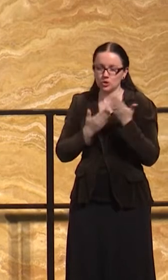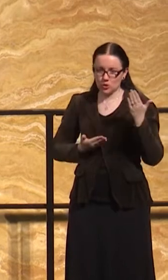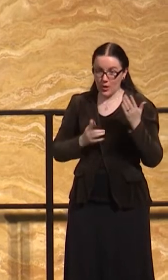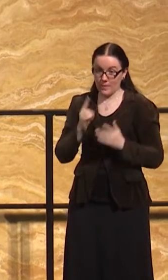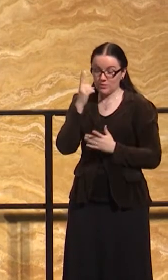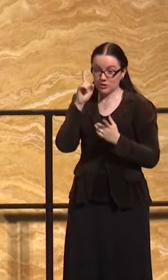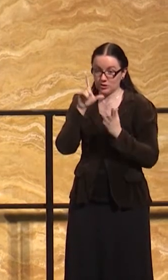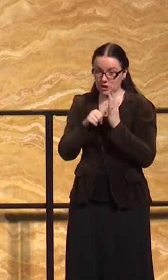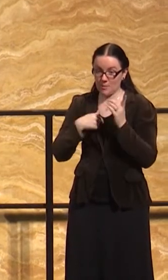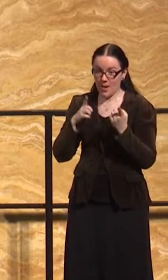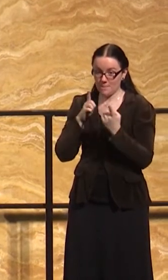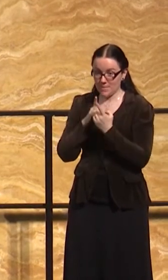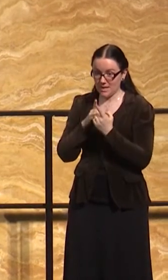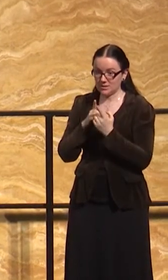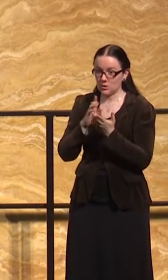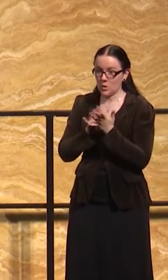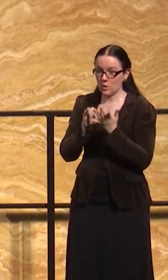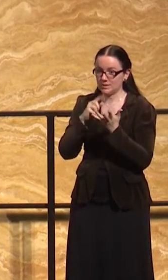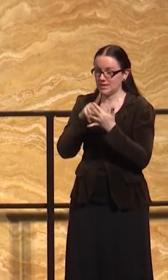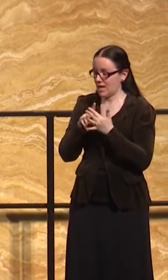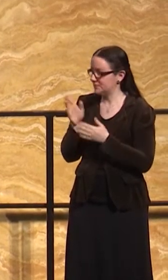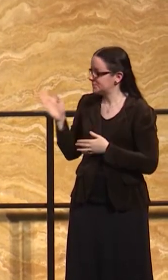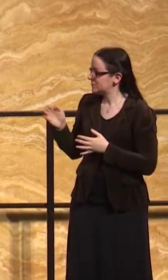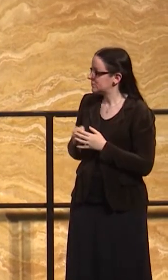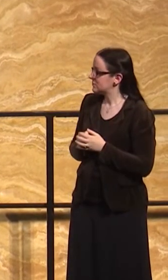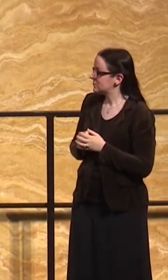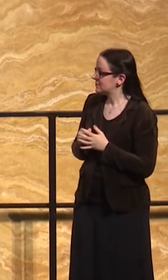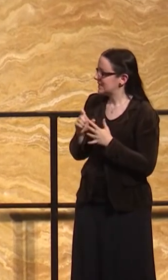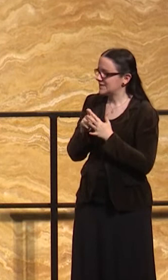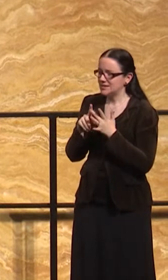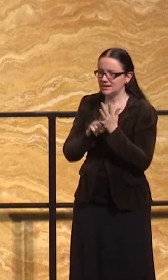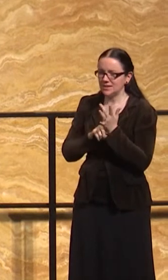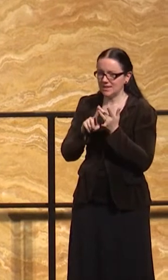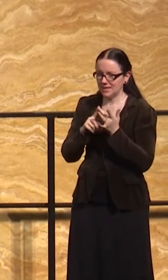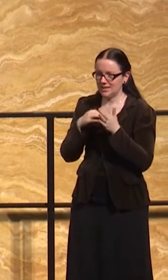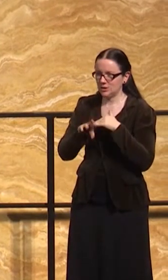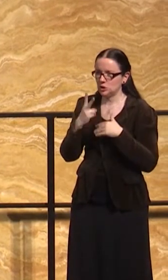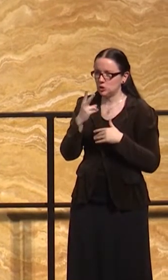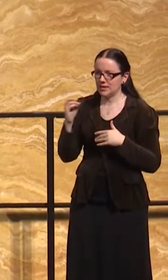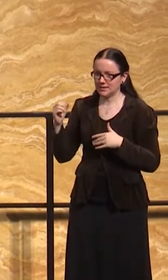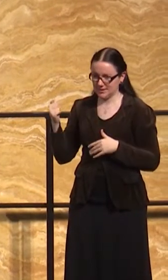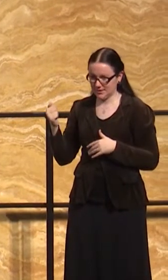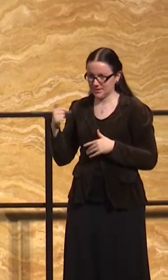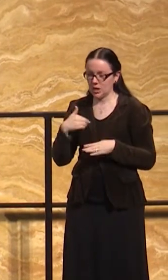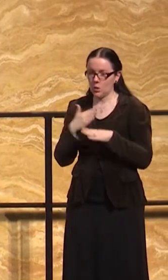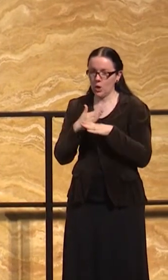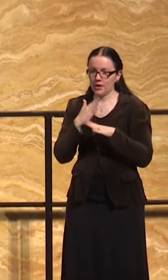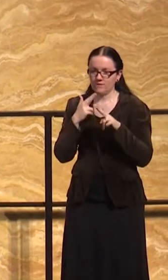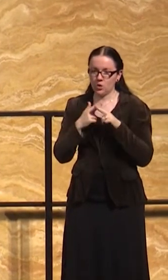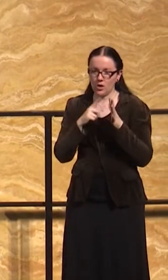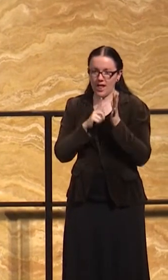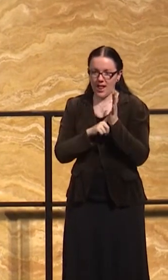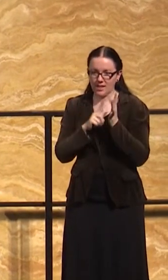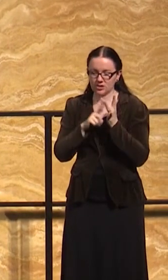met José Ramos Horta. And I think it was in Dili in 2006. I was working for Al Jazeera, and we sat down and